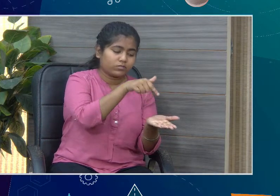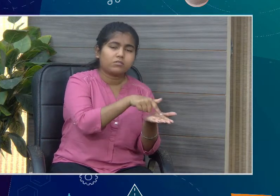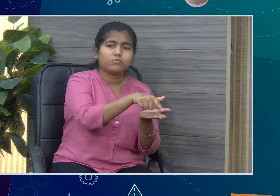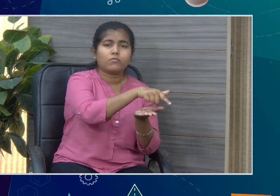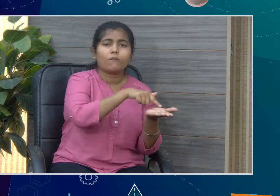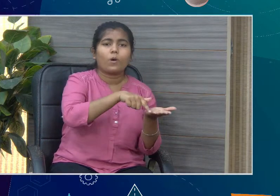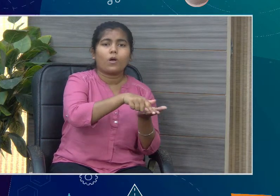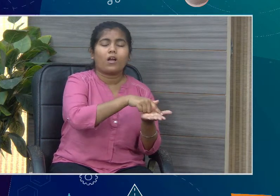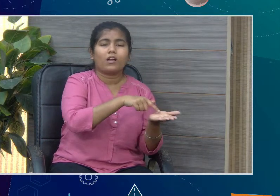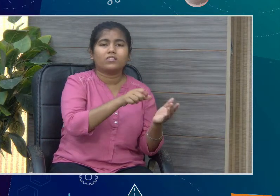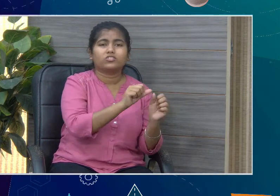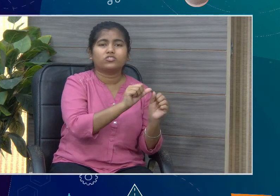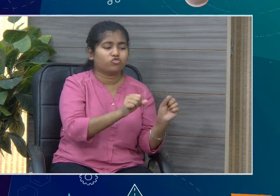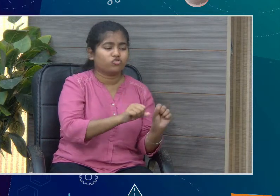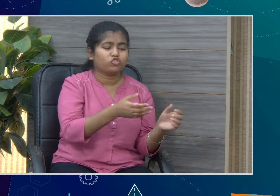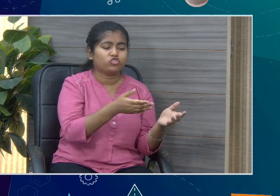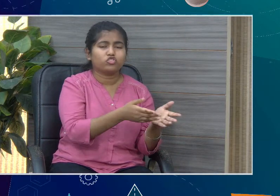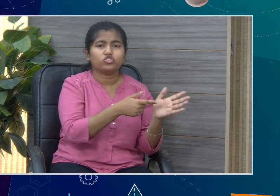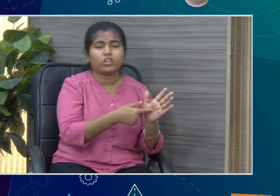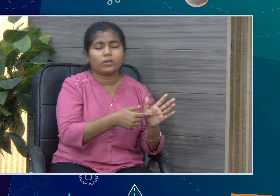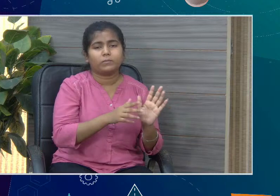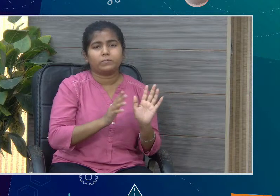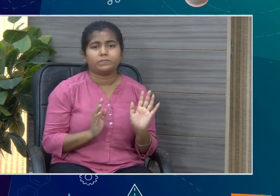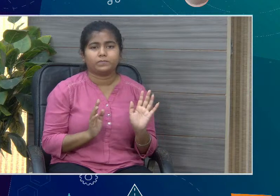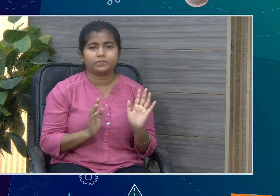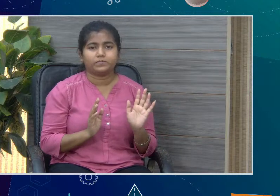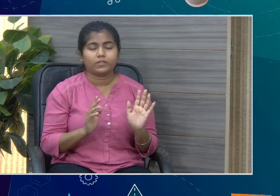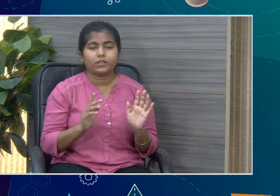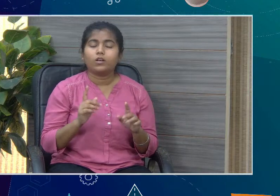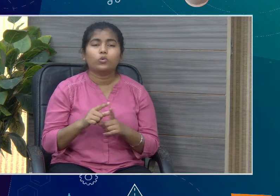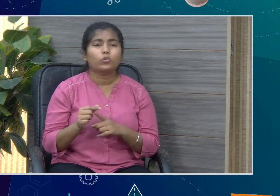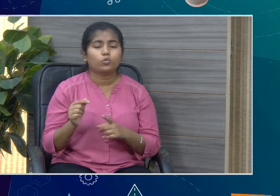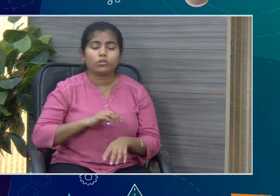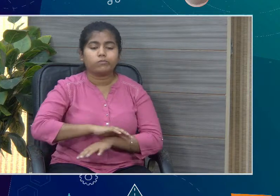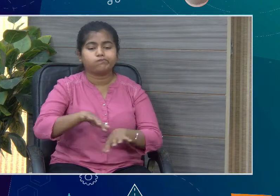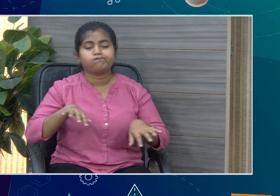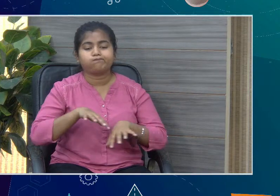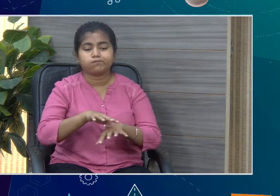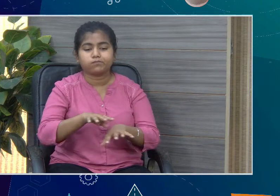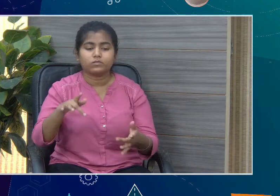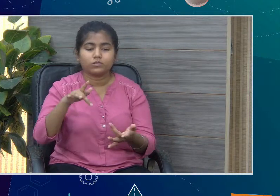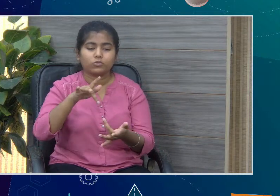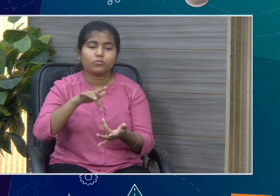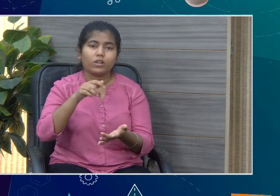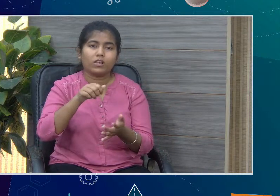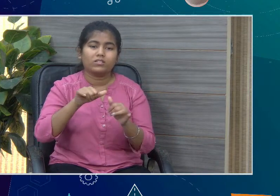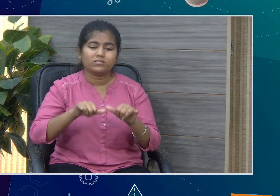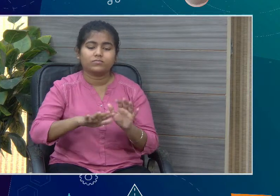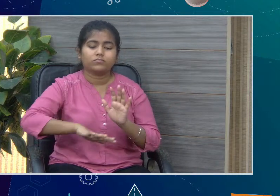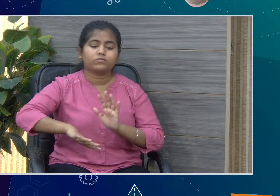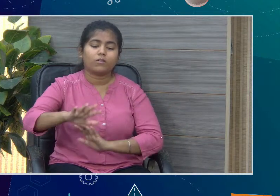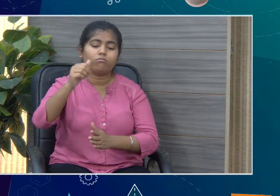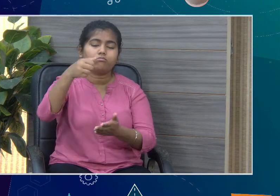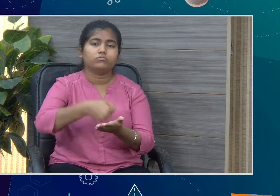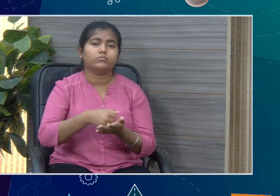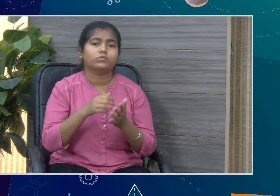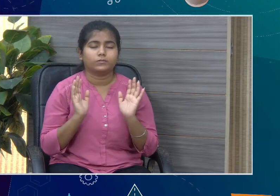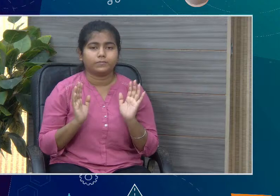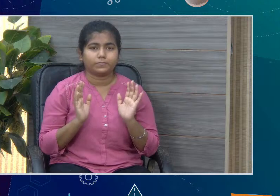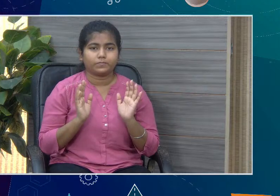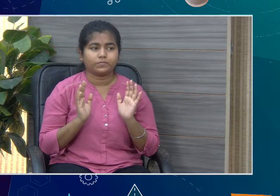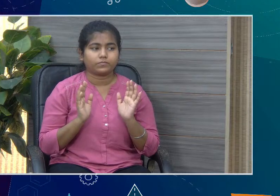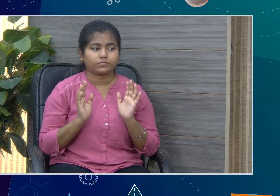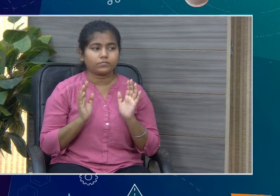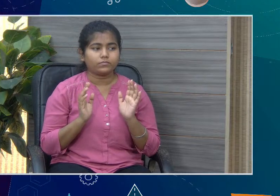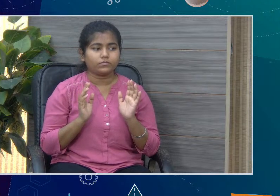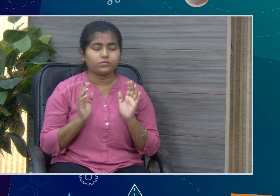here, and he moved, he kept on moving, and he reached this island. Okay. Over on this island, there